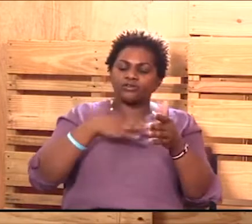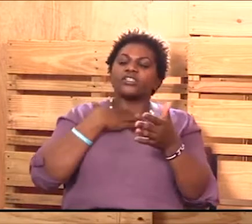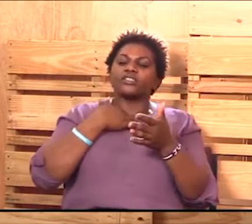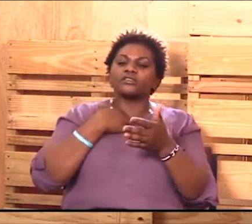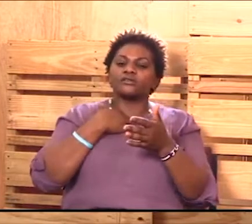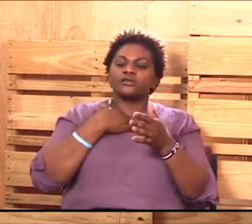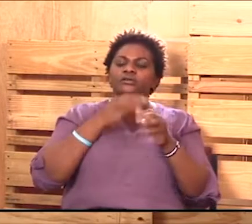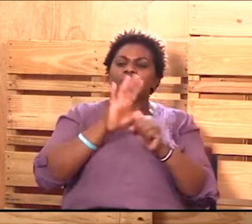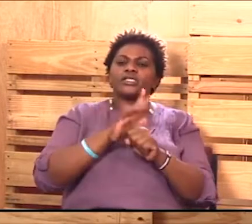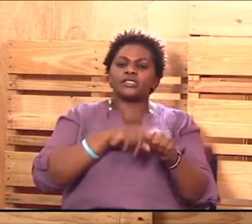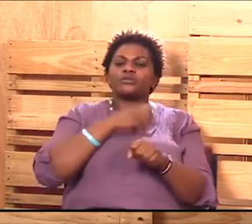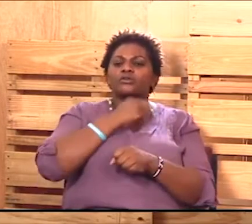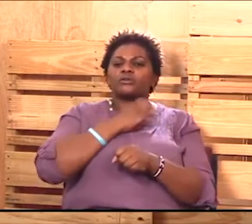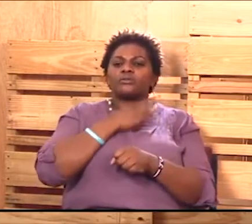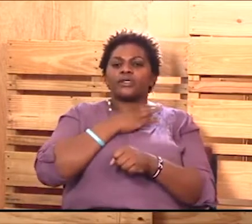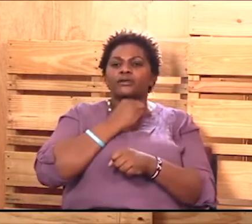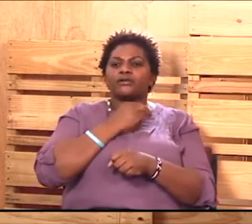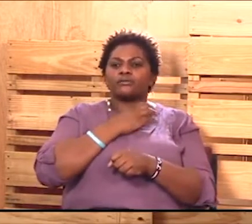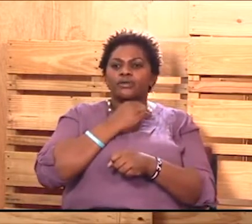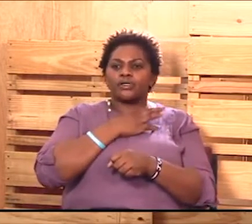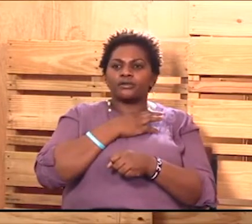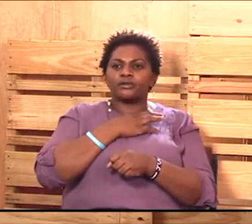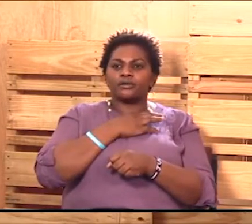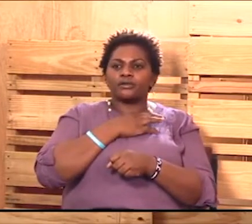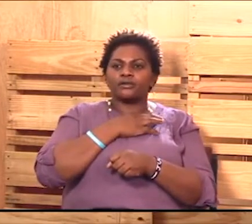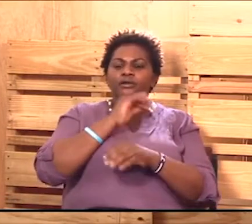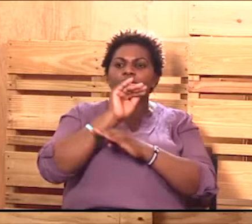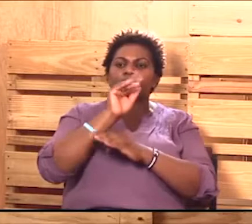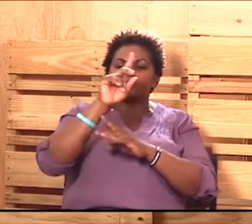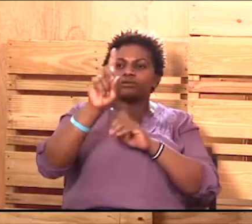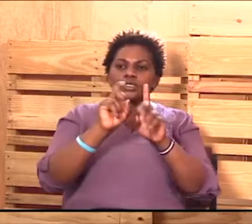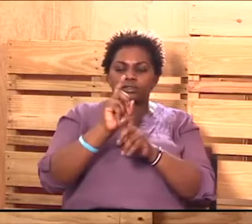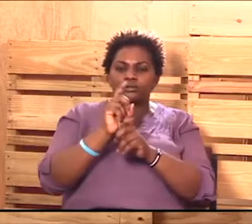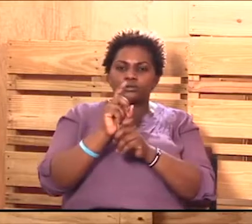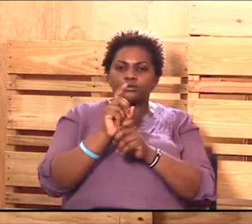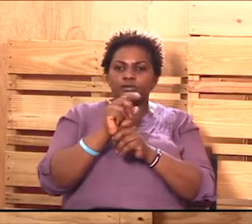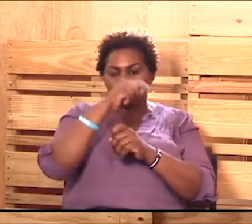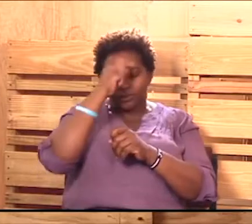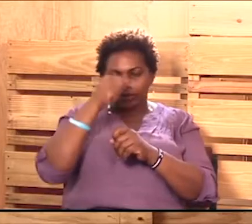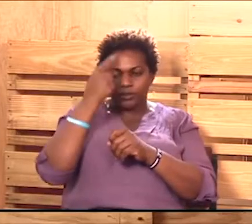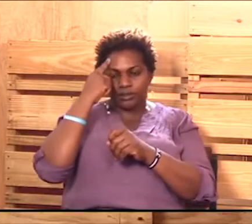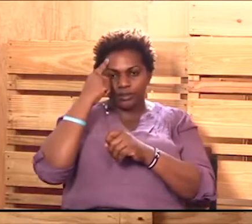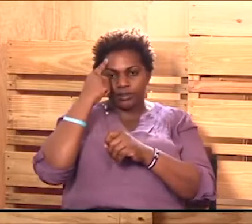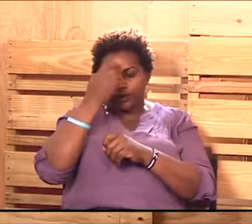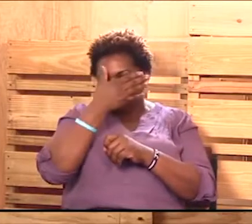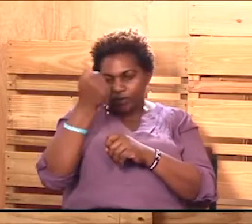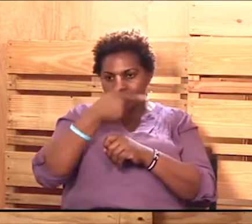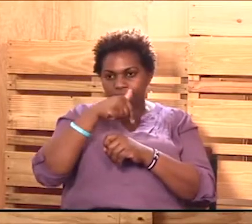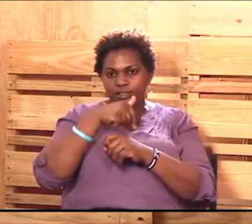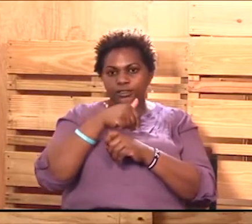a times we grumble, we complain, we ask you questions because we think you have forgotten